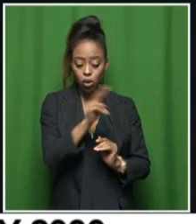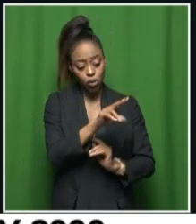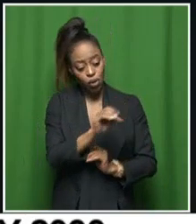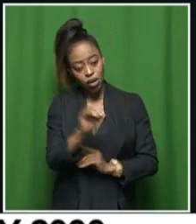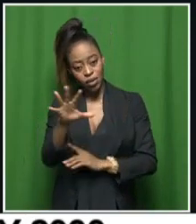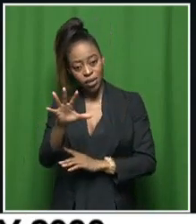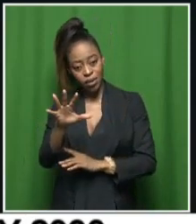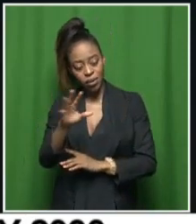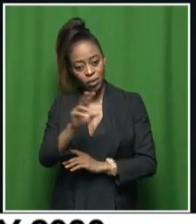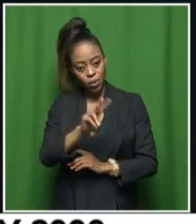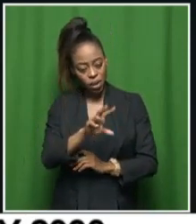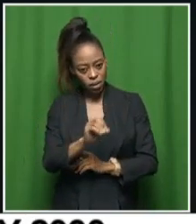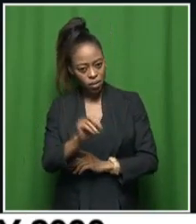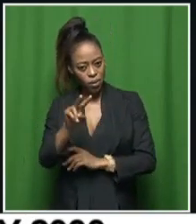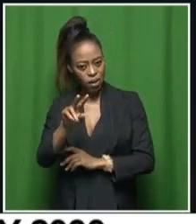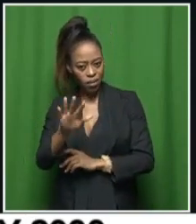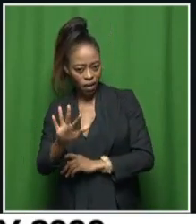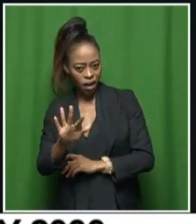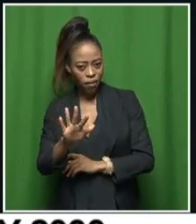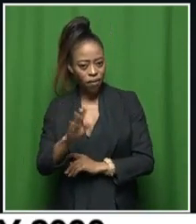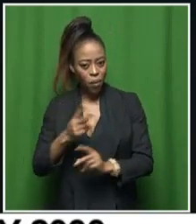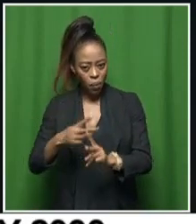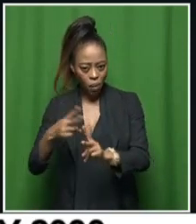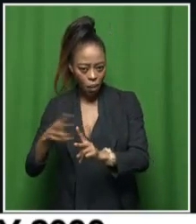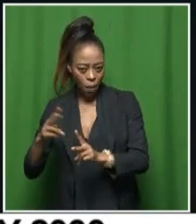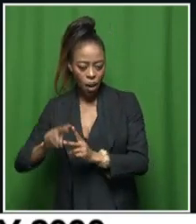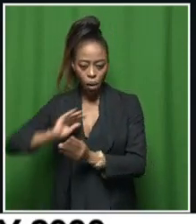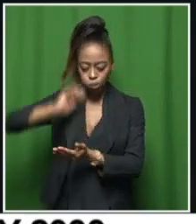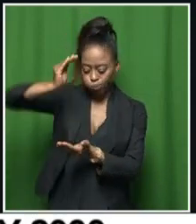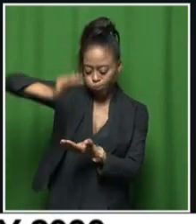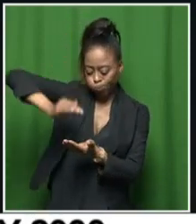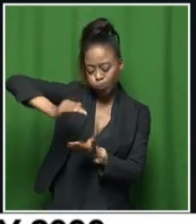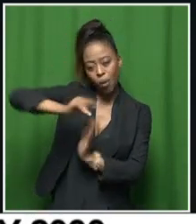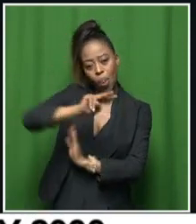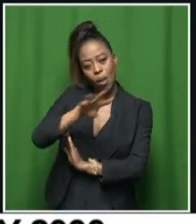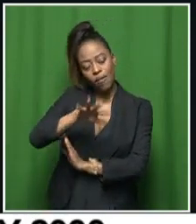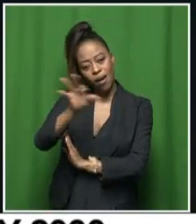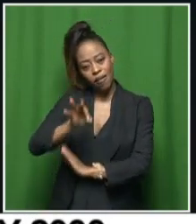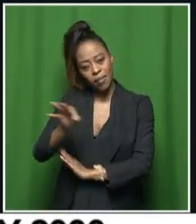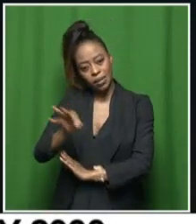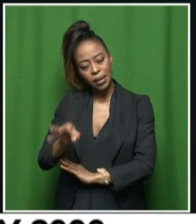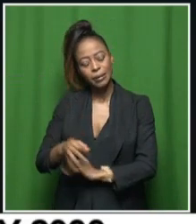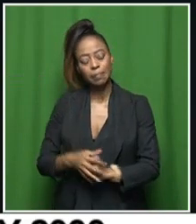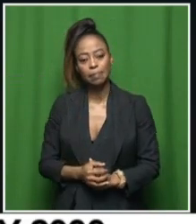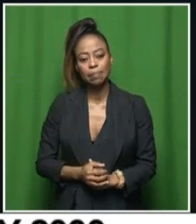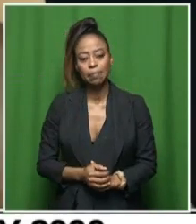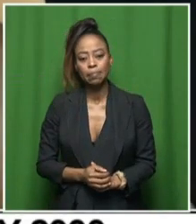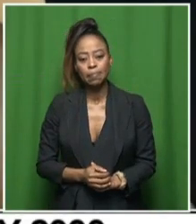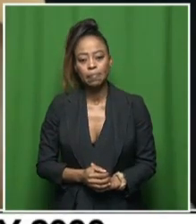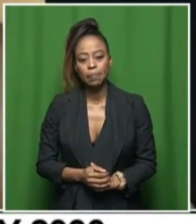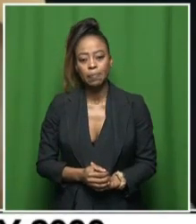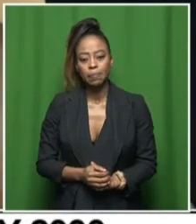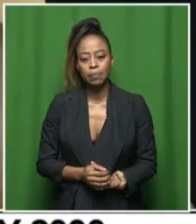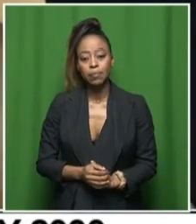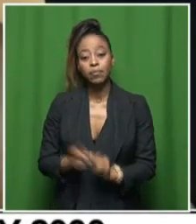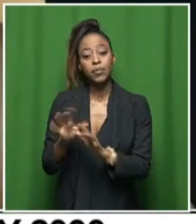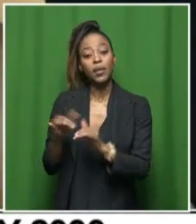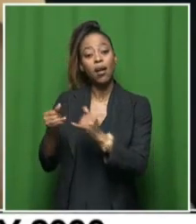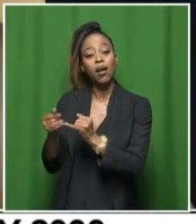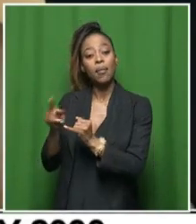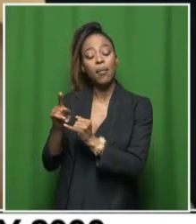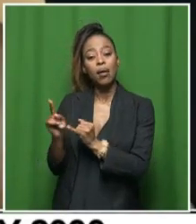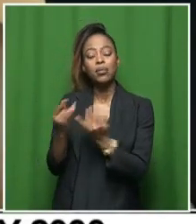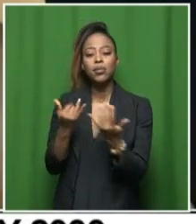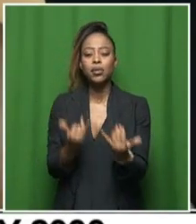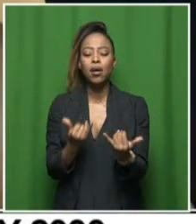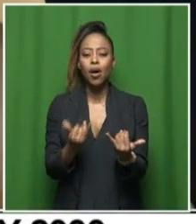2025, we want to have reduced our emissions by 25% within our operations. Mm-hmm. And how is Nestlé bringing this